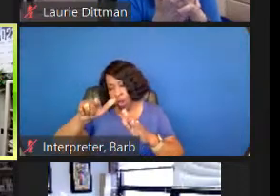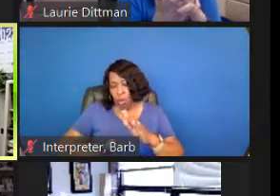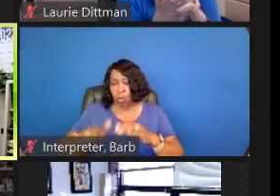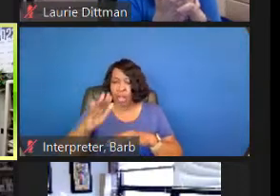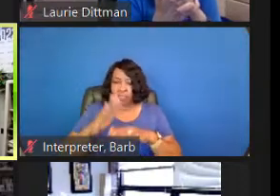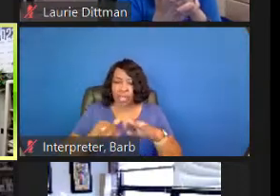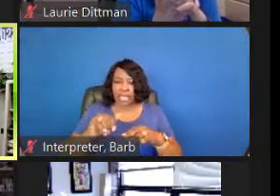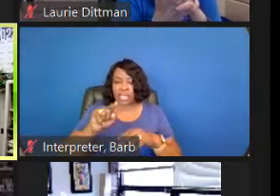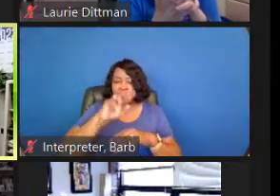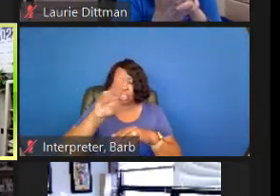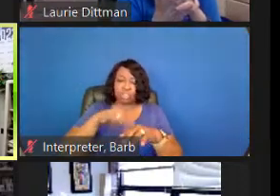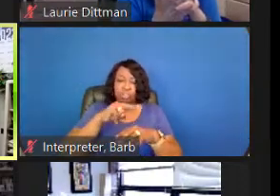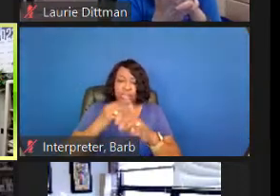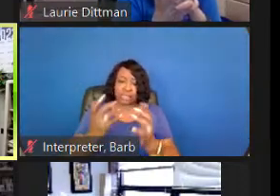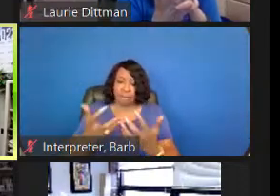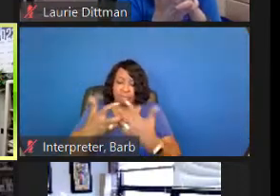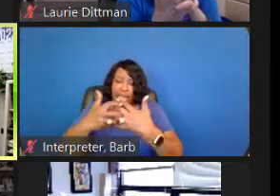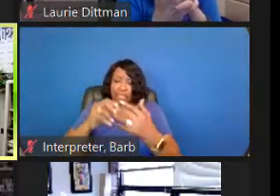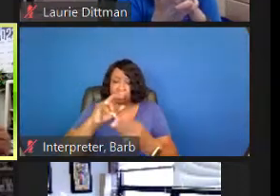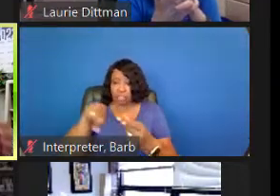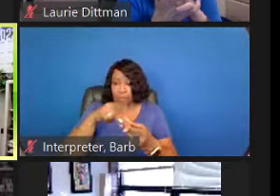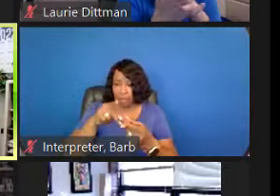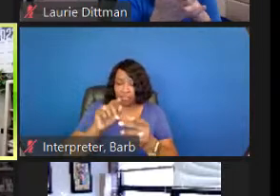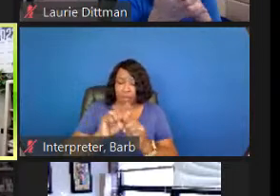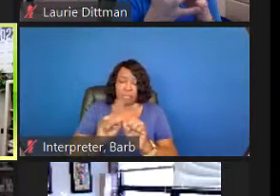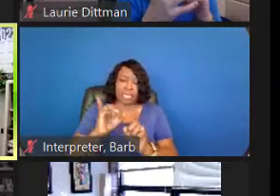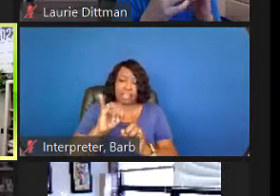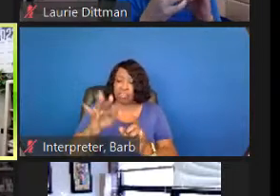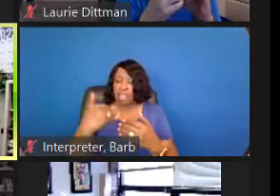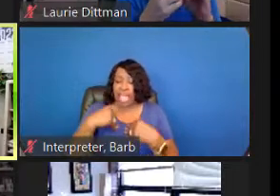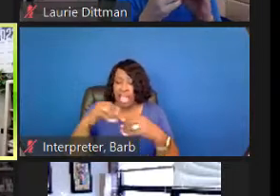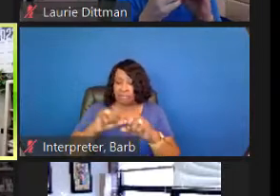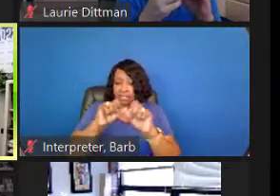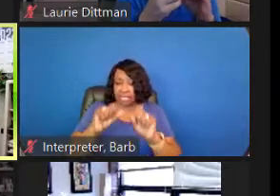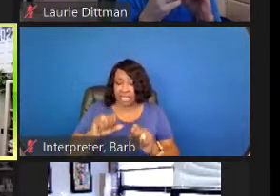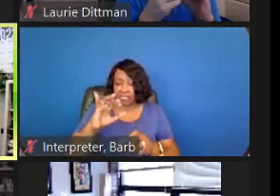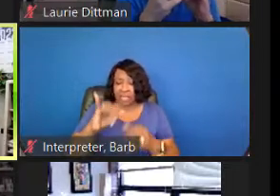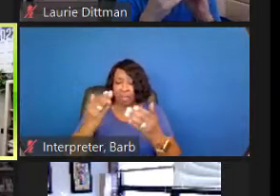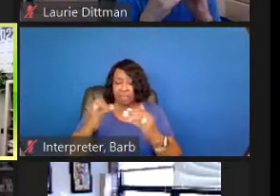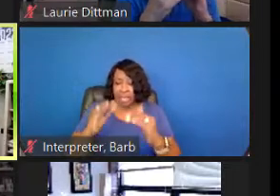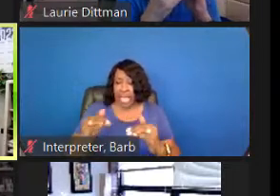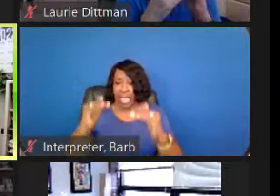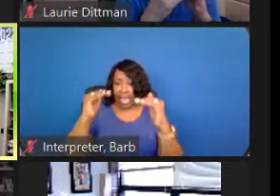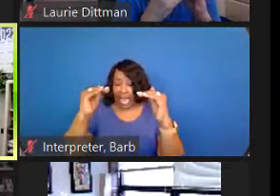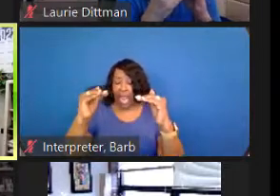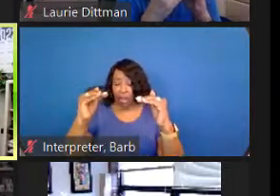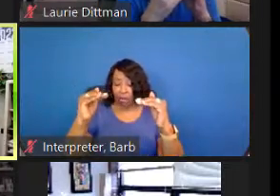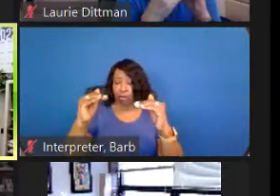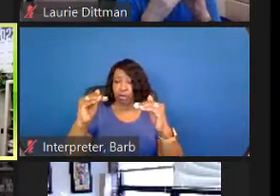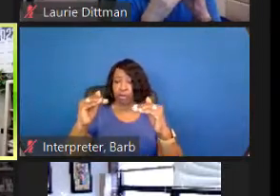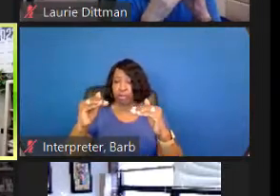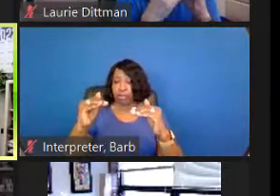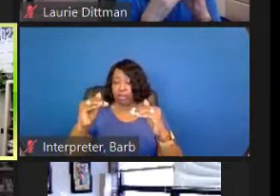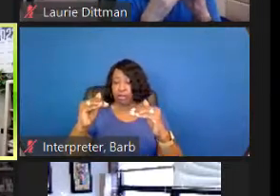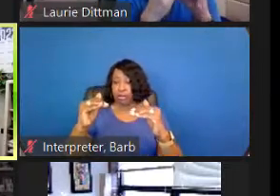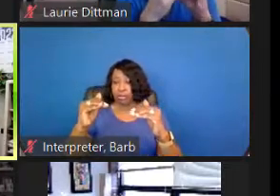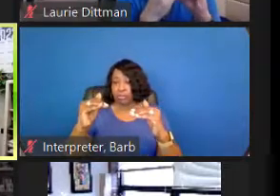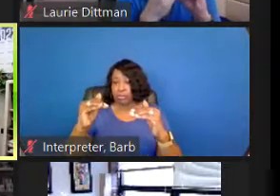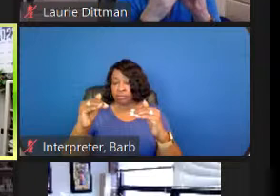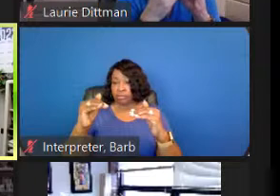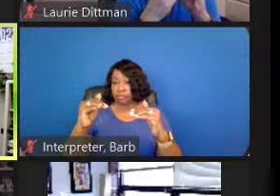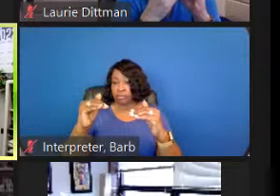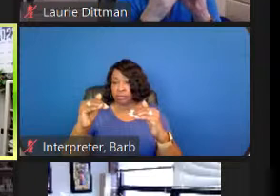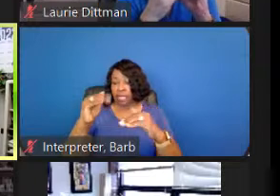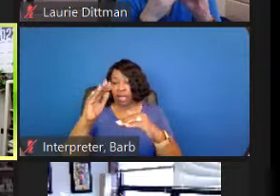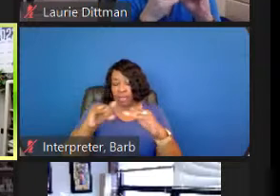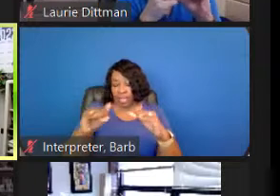usually matches up perfectly. But if you have a station that may be higher than the